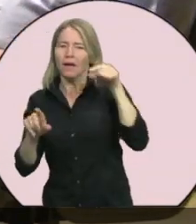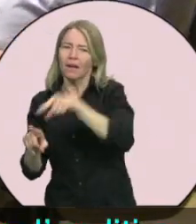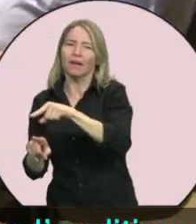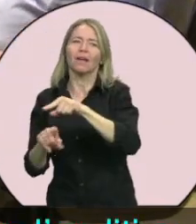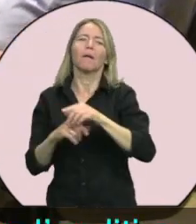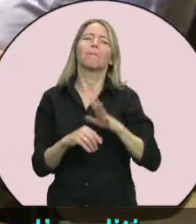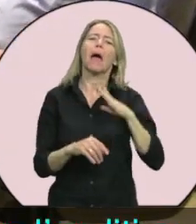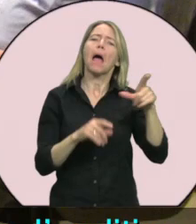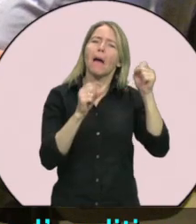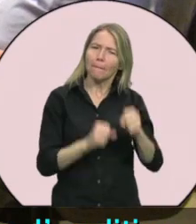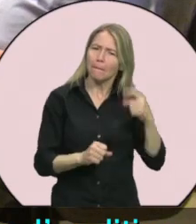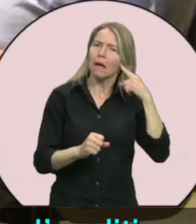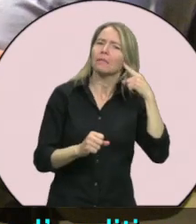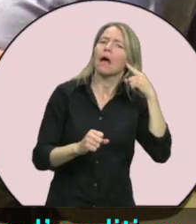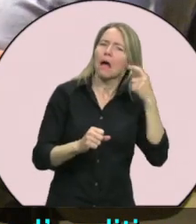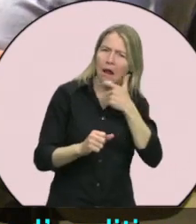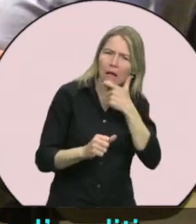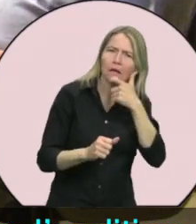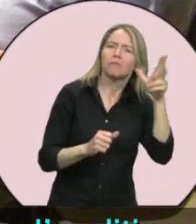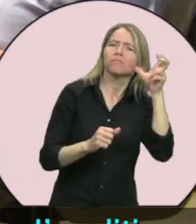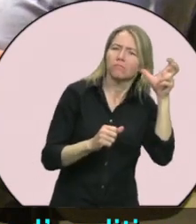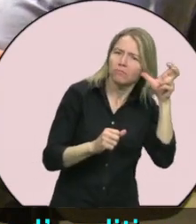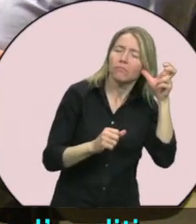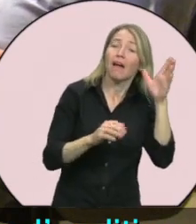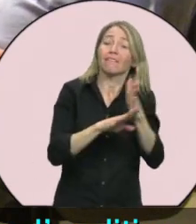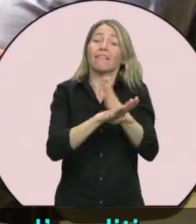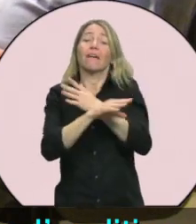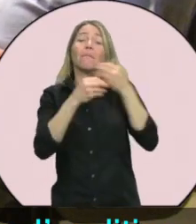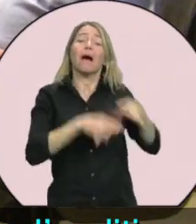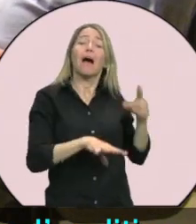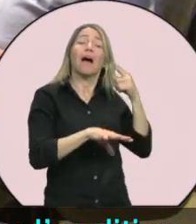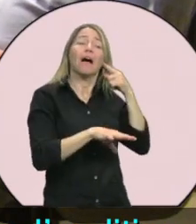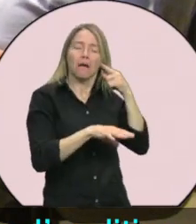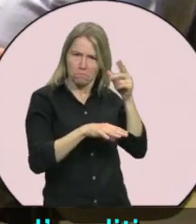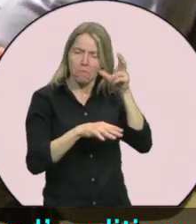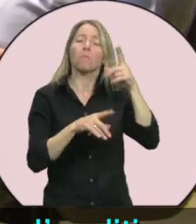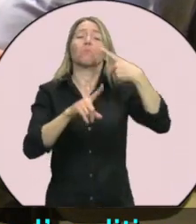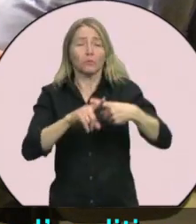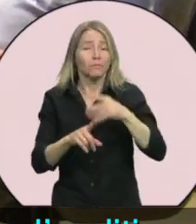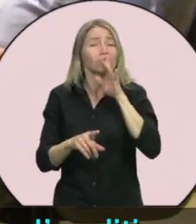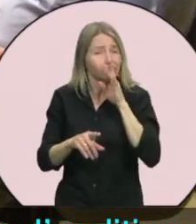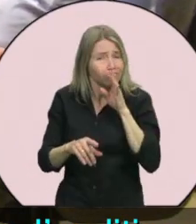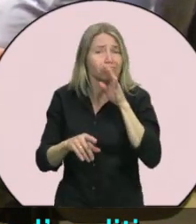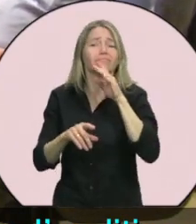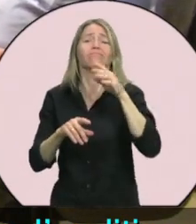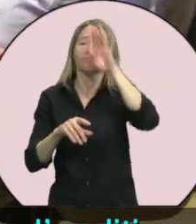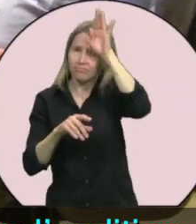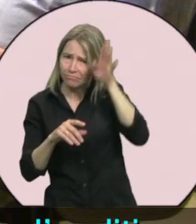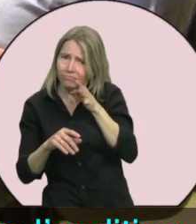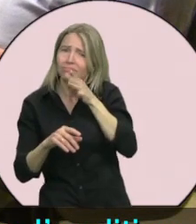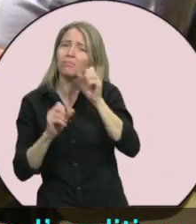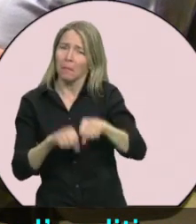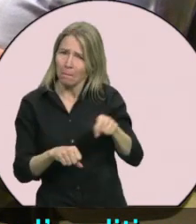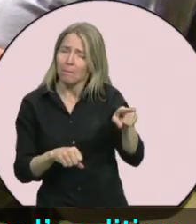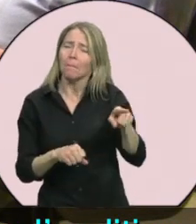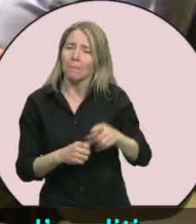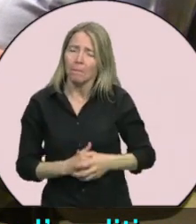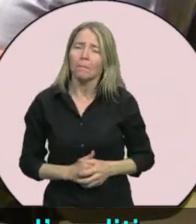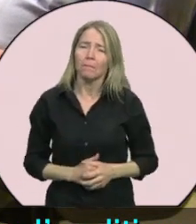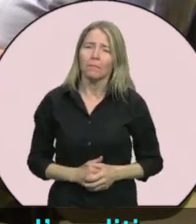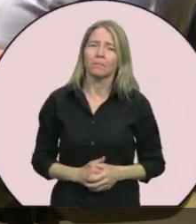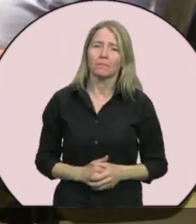Inuktitut. But she couldn't hear English before she lost her hearing. Oh, okay, But she was talking